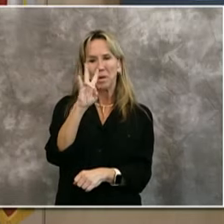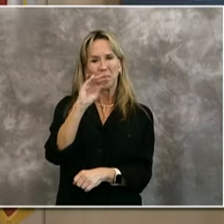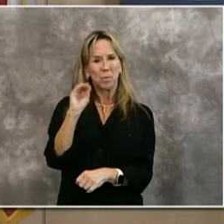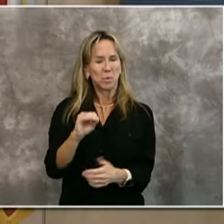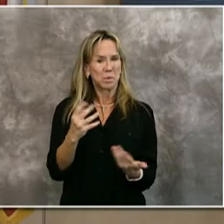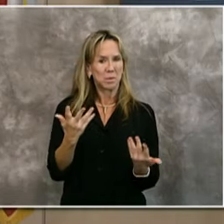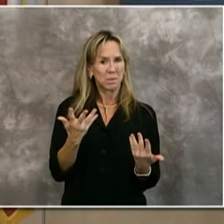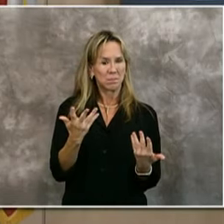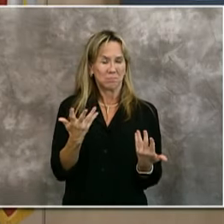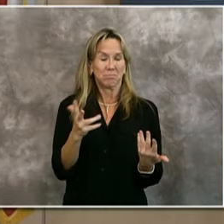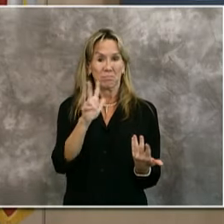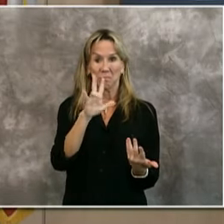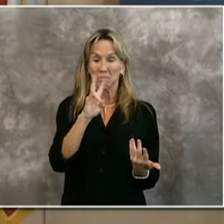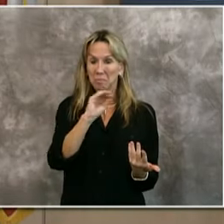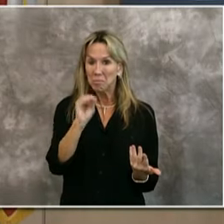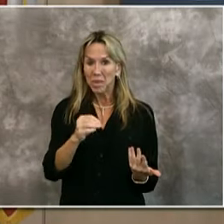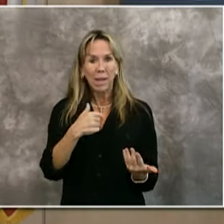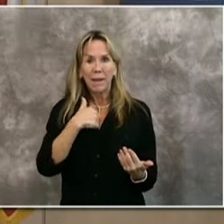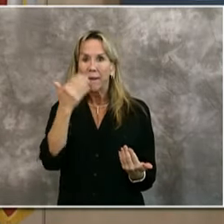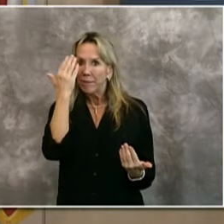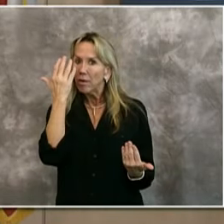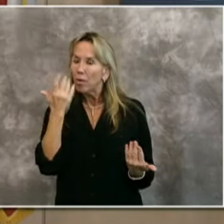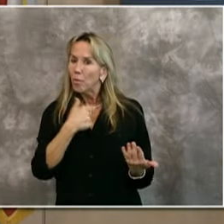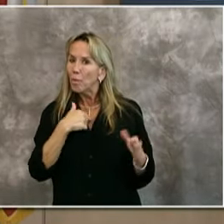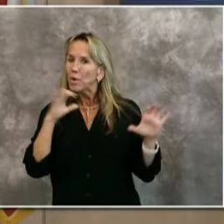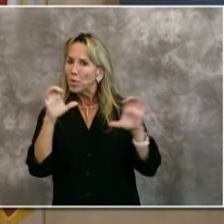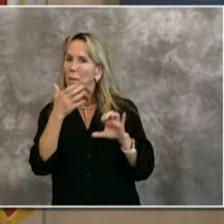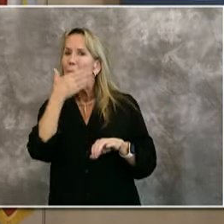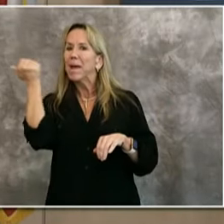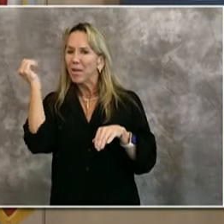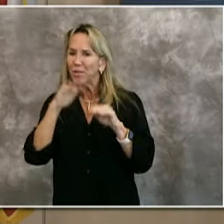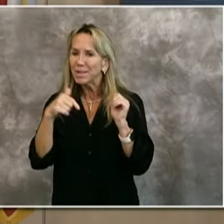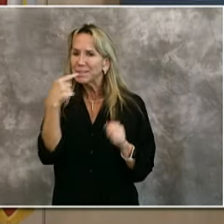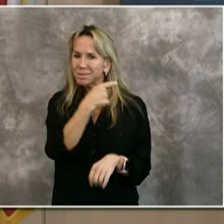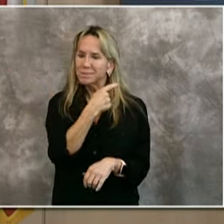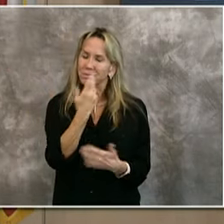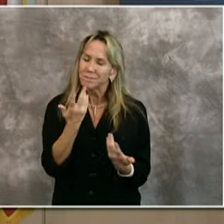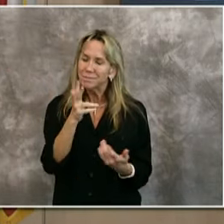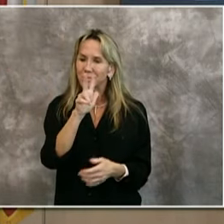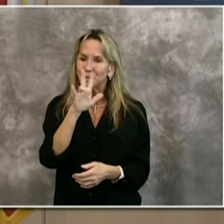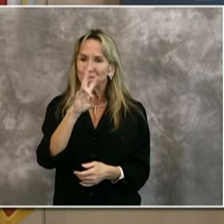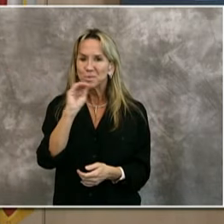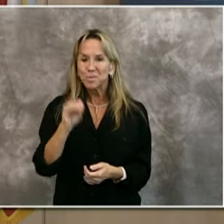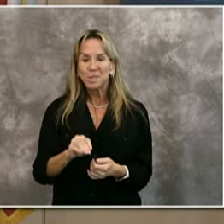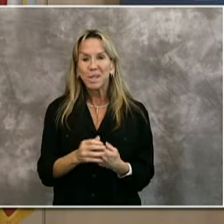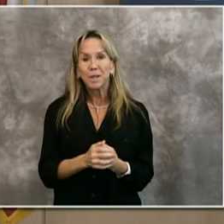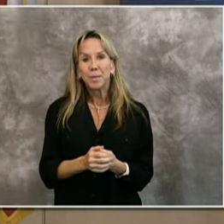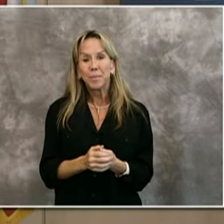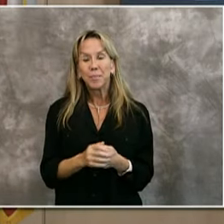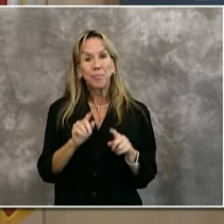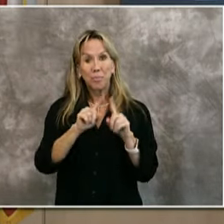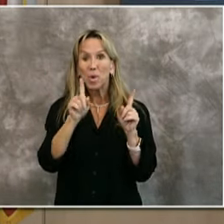37%, and so I know we're doing substantially better than that. But I think overall I would say